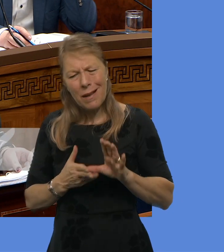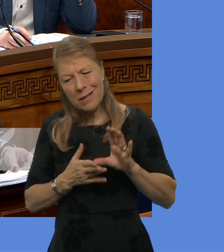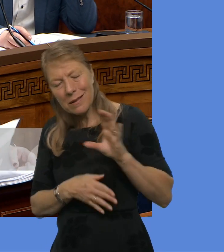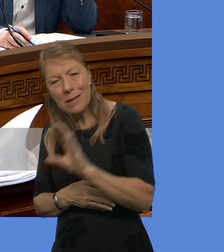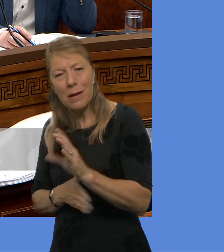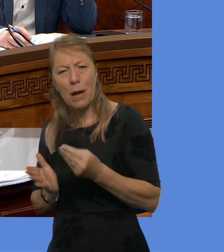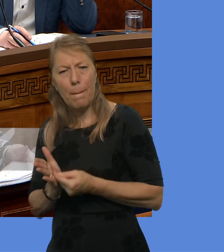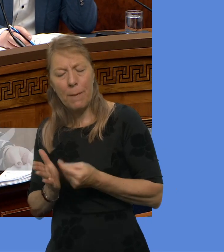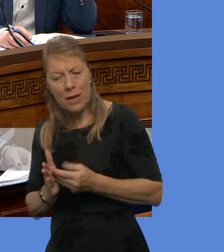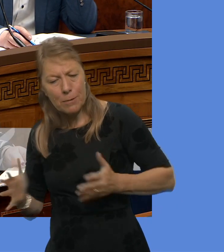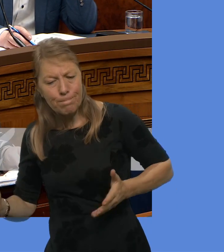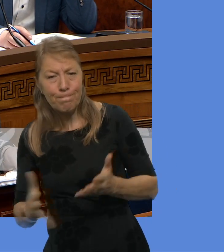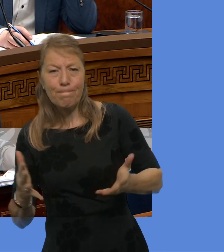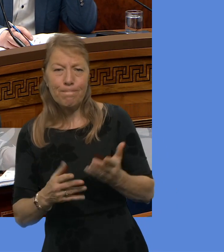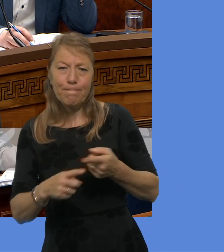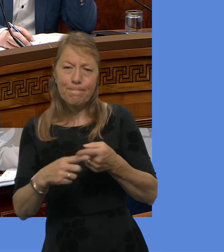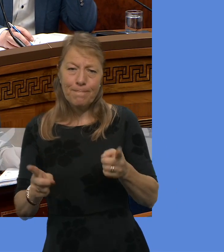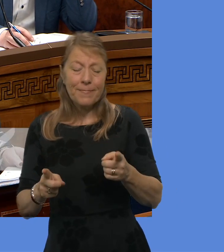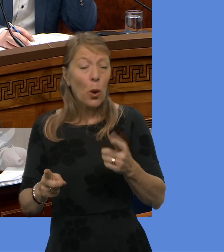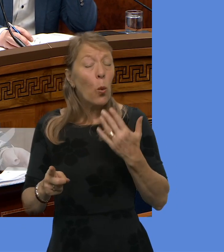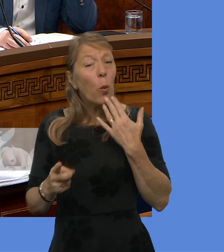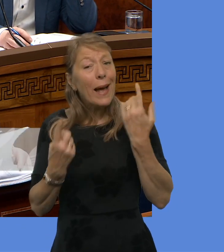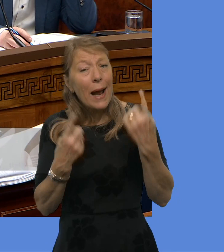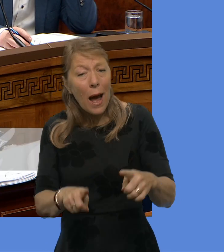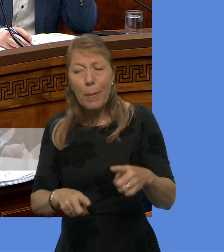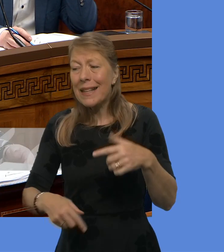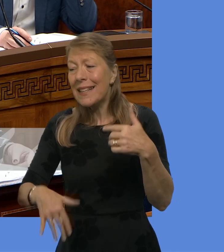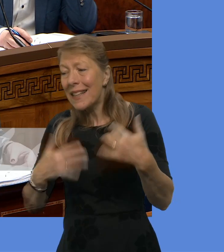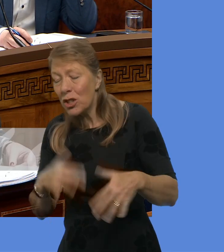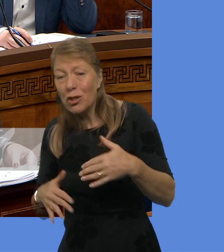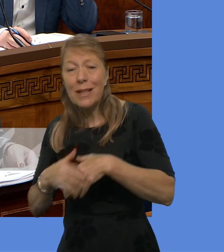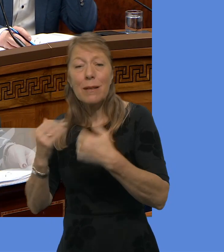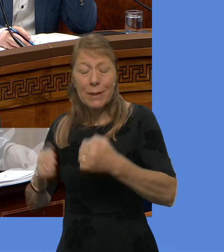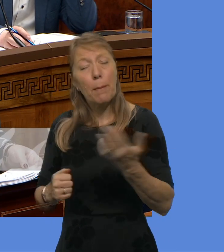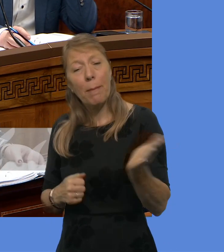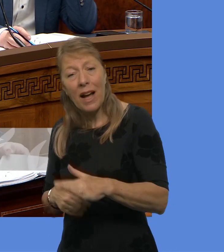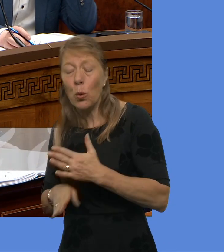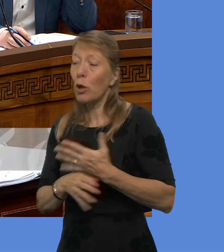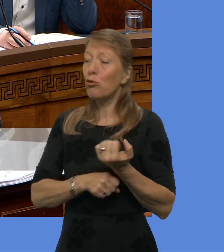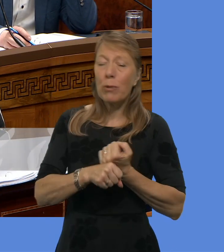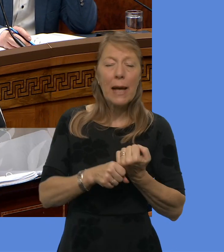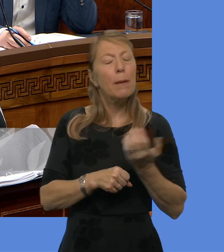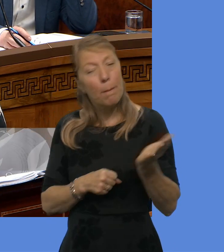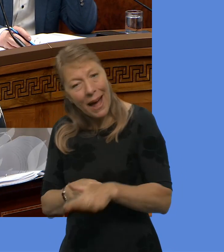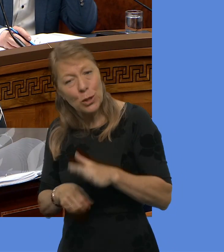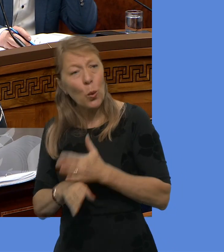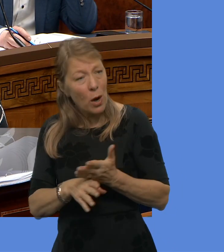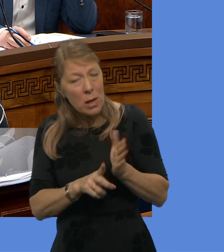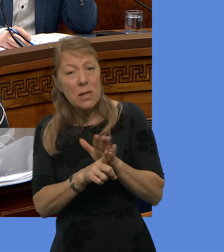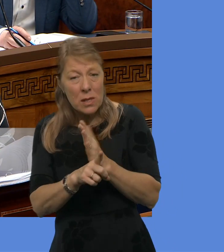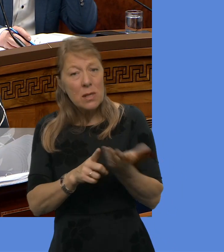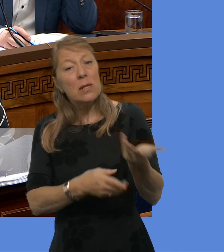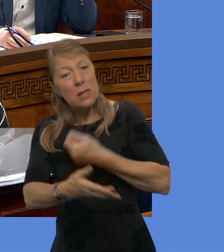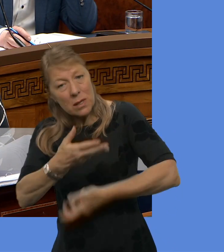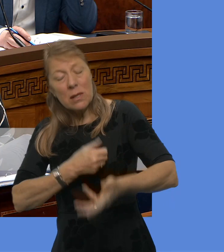after injury, to be able to return to work under stress. But undoubtedly, in the situation where prisons become